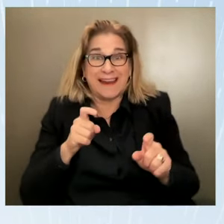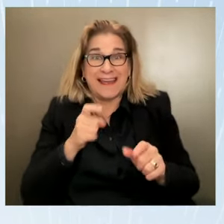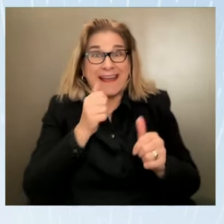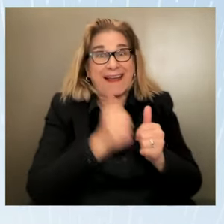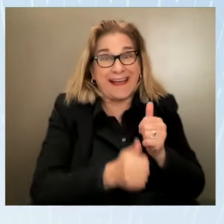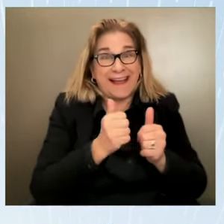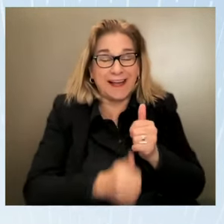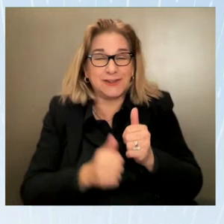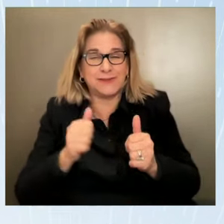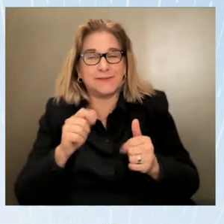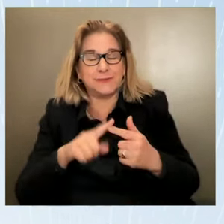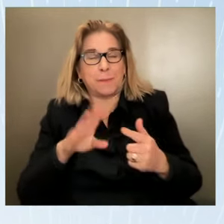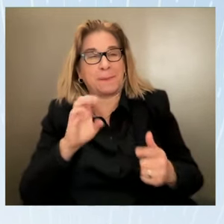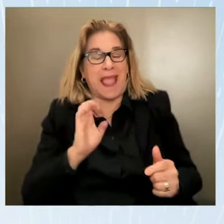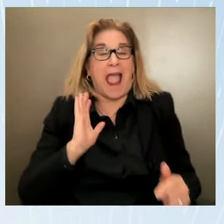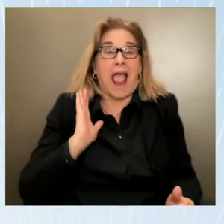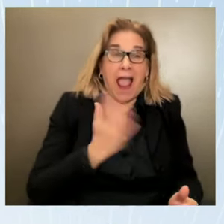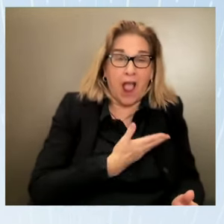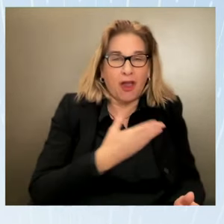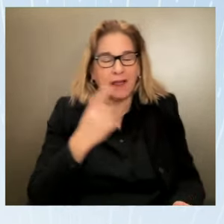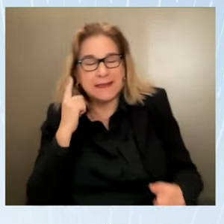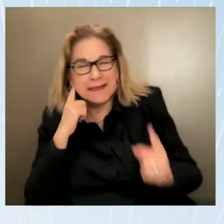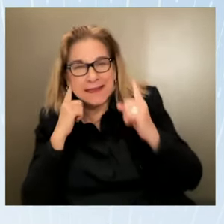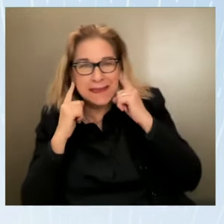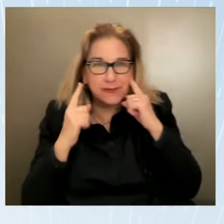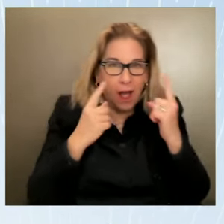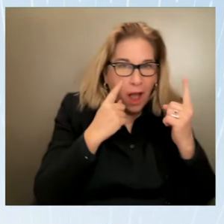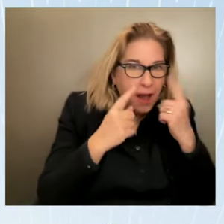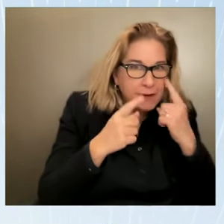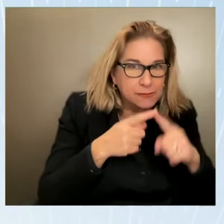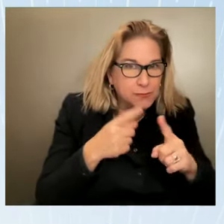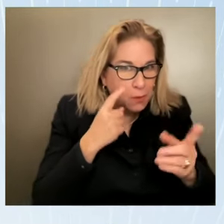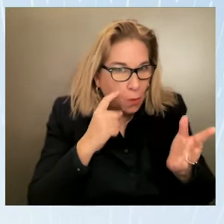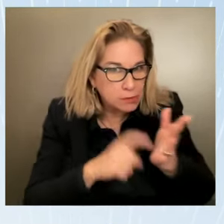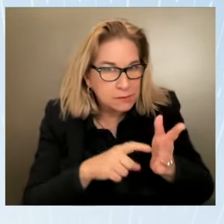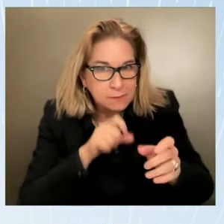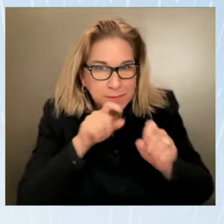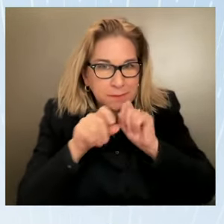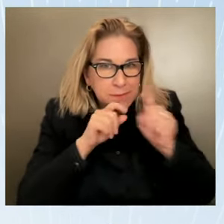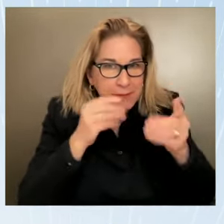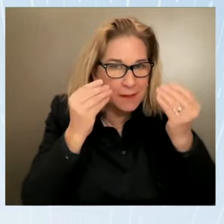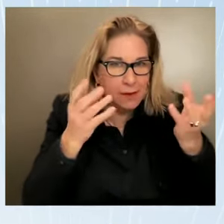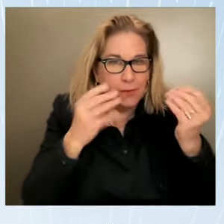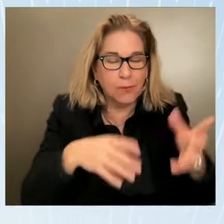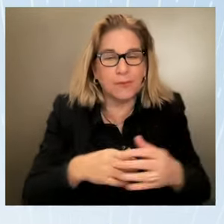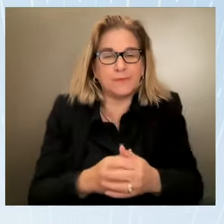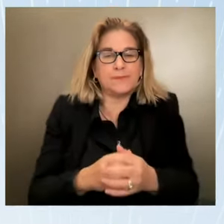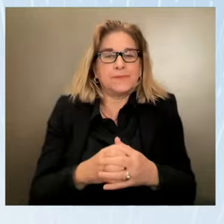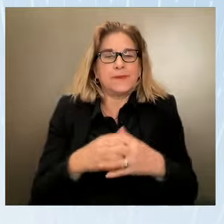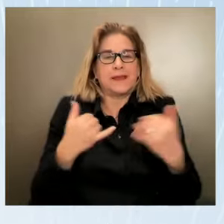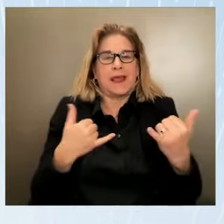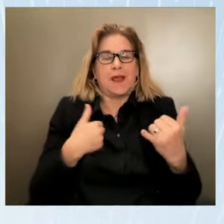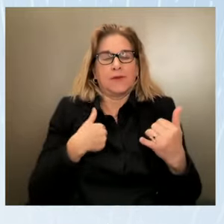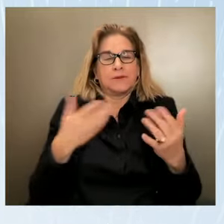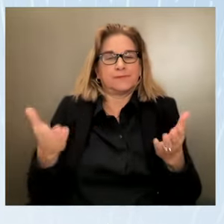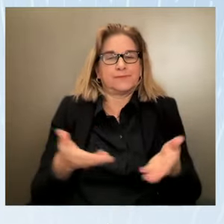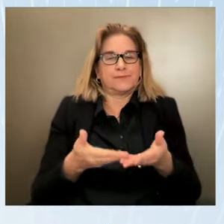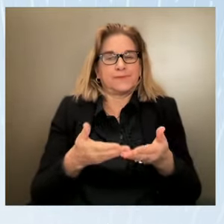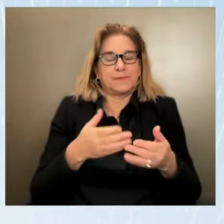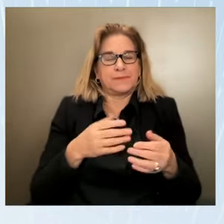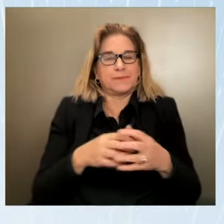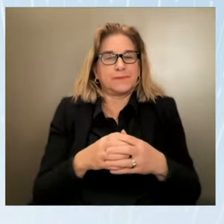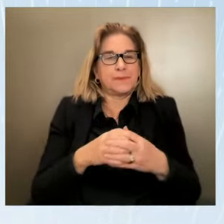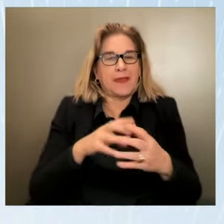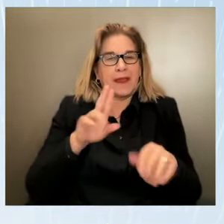way. Director of National Intelligence, Director Haynes, Avril. Thank you so much, Tony. Thanks to all of you